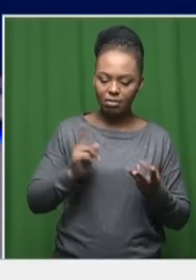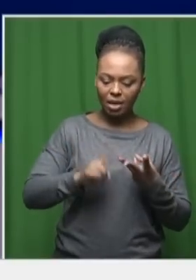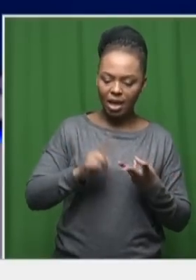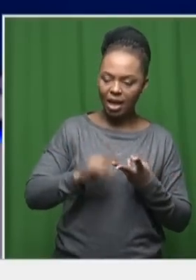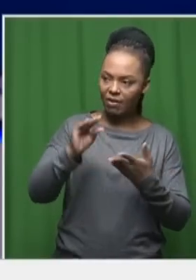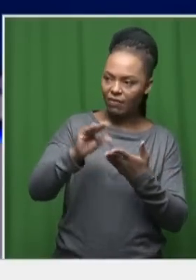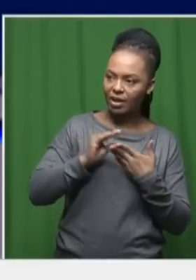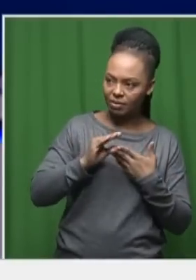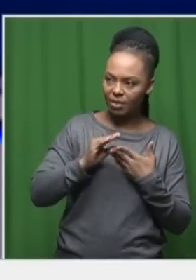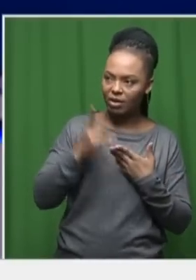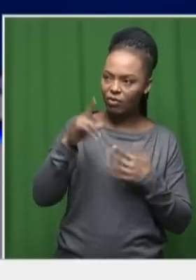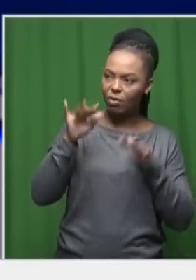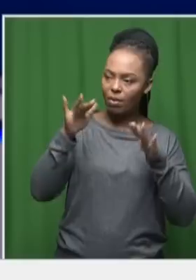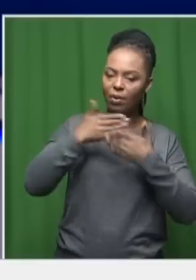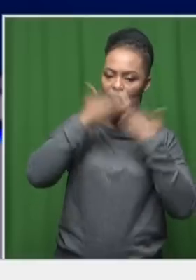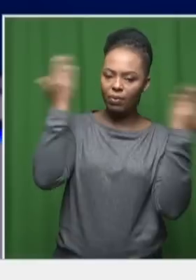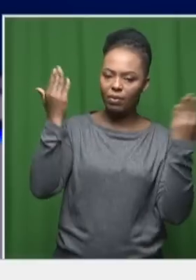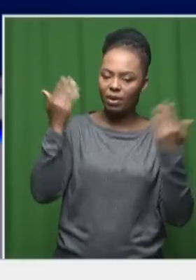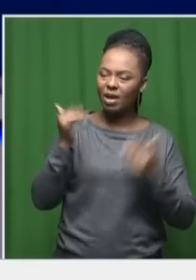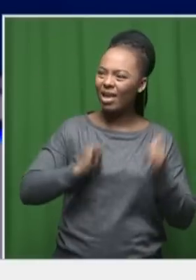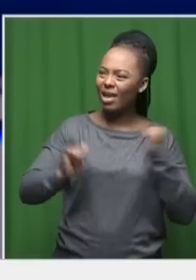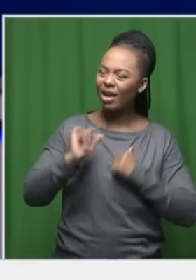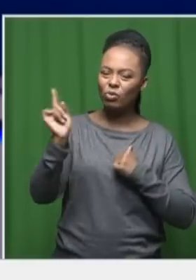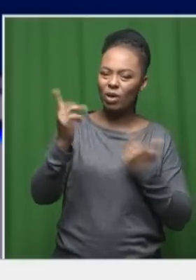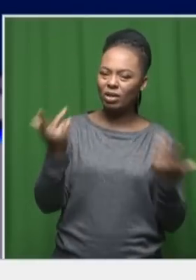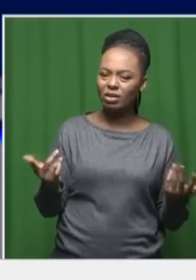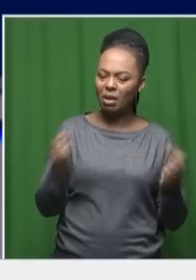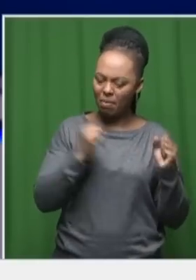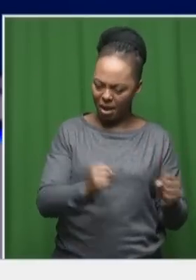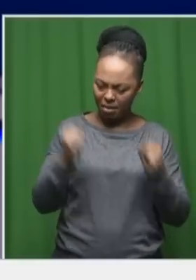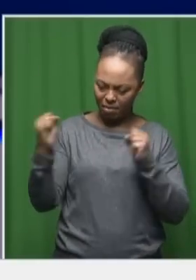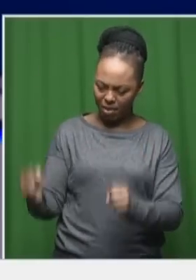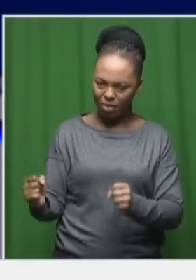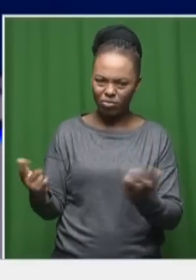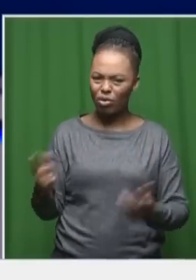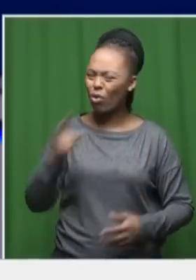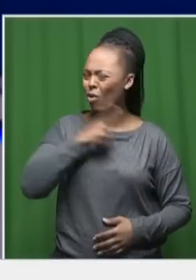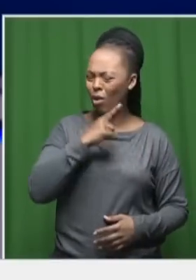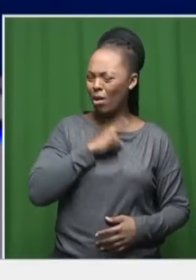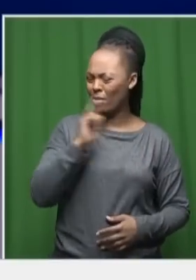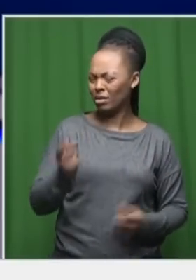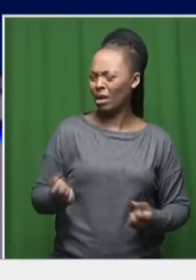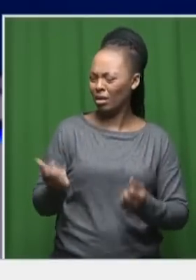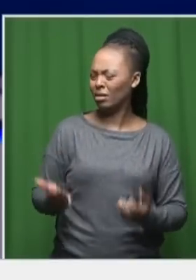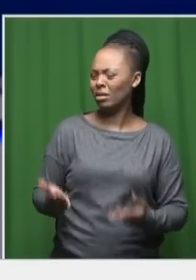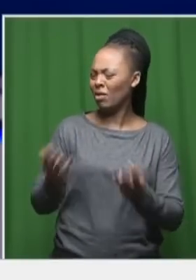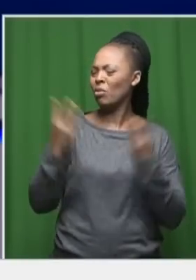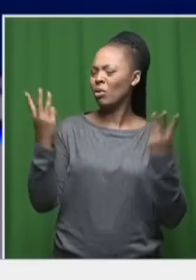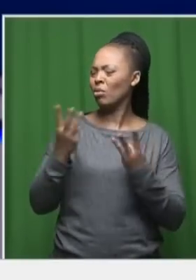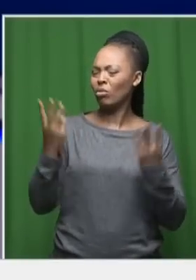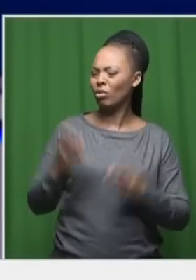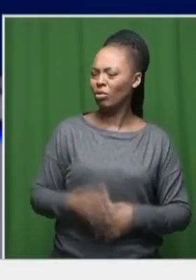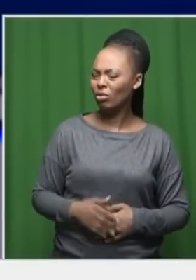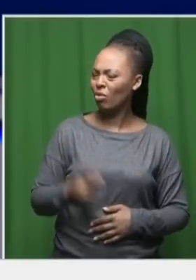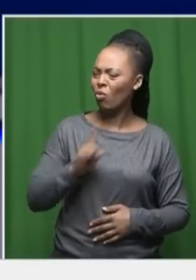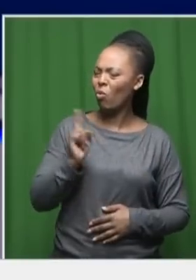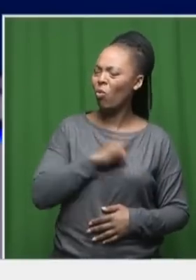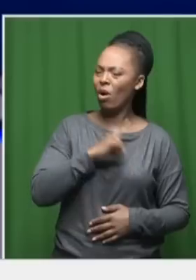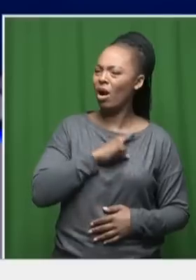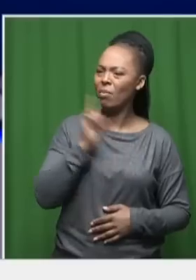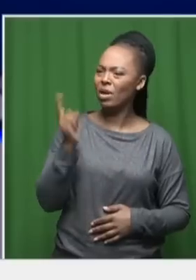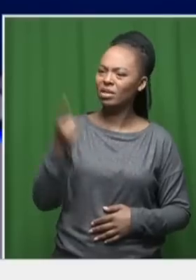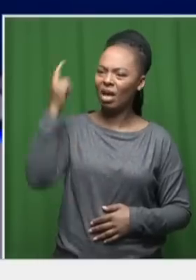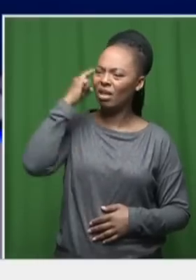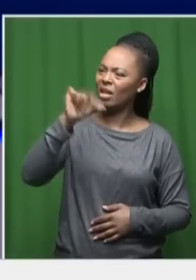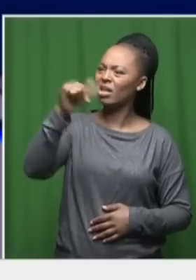for the population, how would you react? Well, you'd react in the same way, which is, why should I actually think about foresight? Why should I think what the next problems